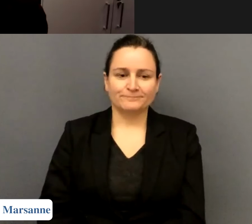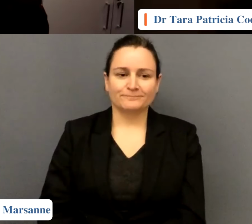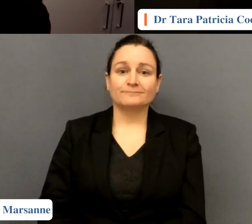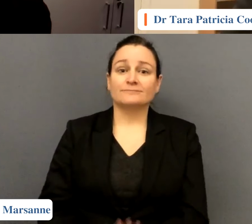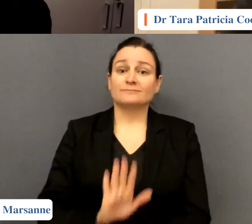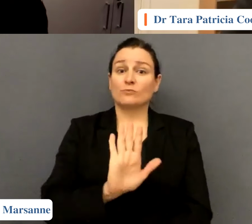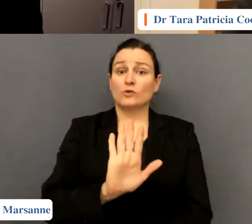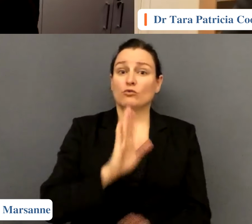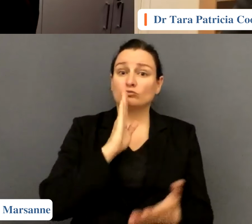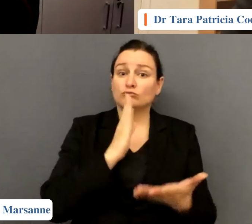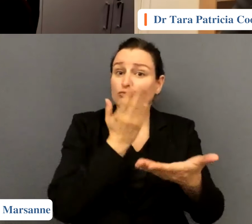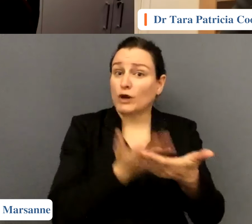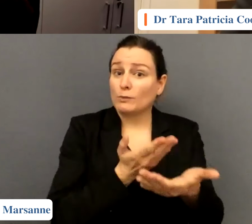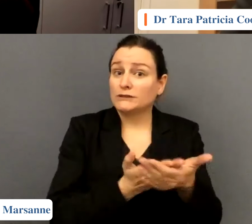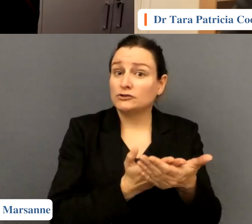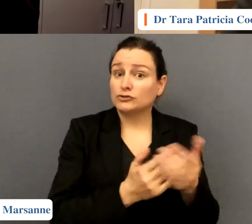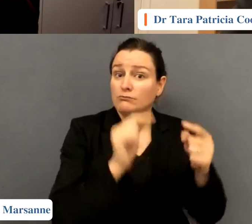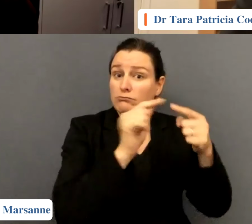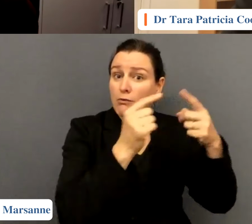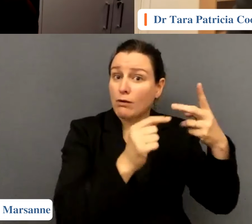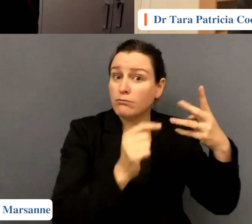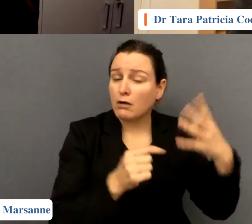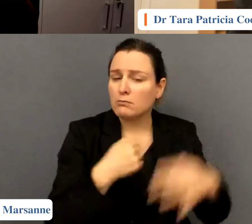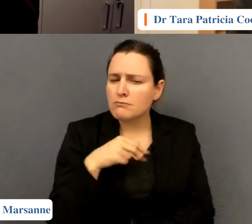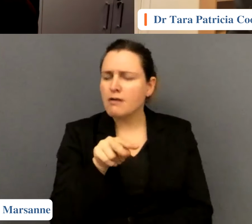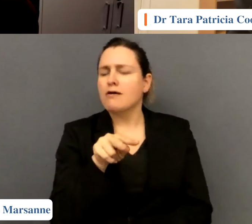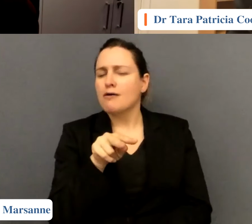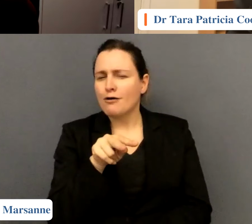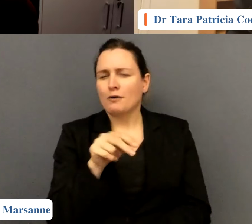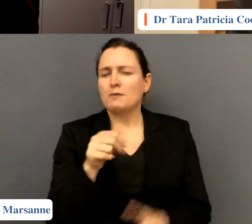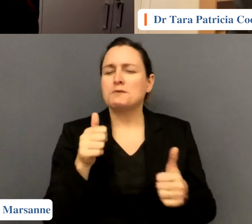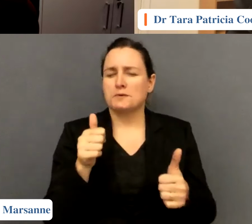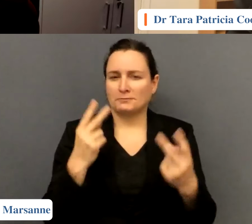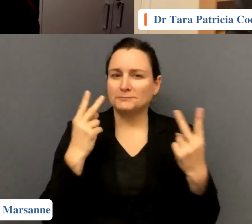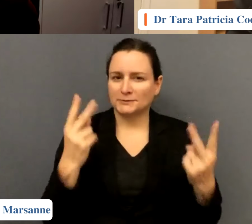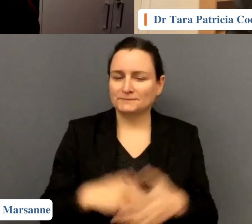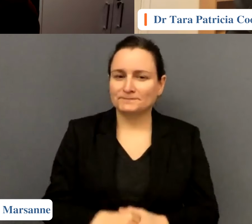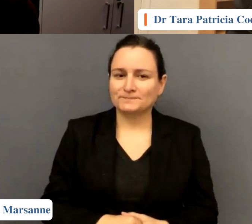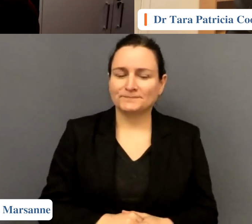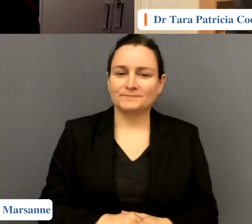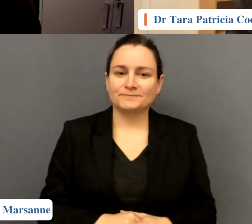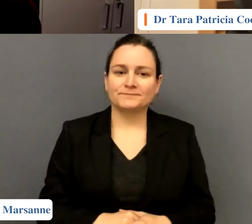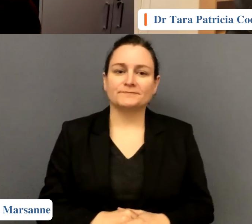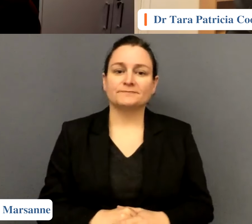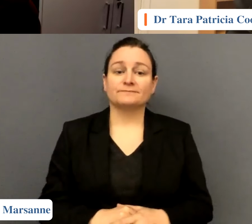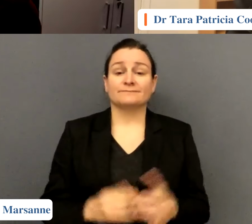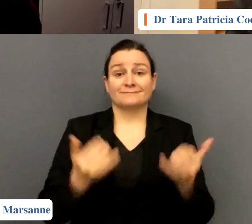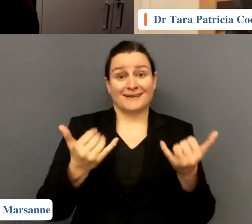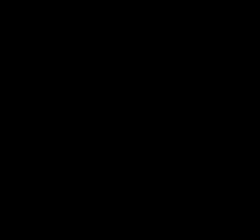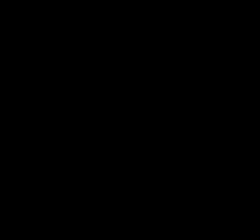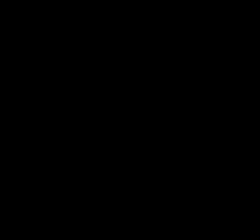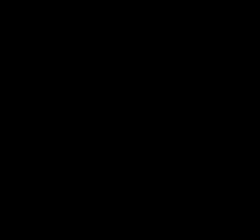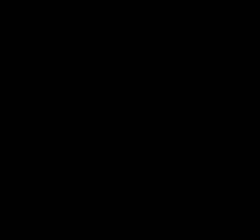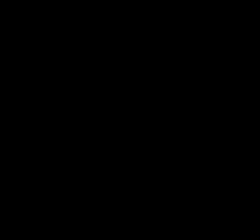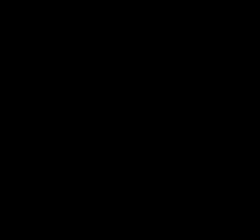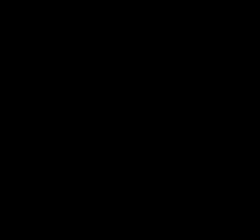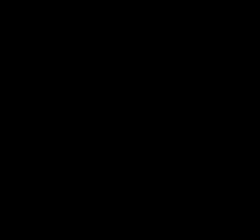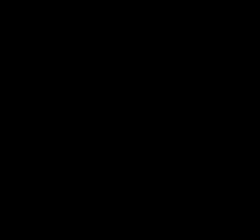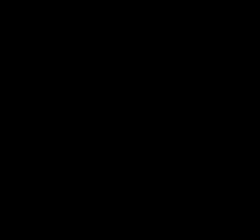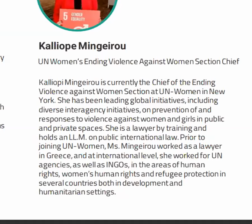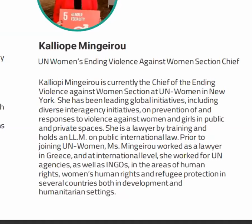insightful. Next, we'll hear from speakers highlighting how they've addressed gender-based violence in and through social protection